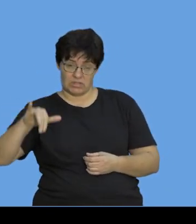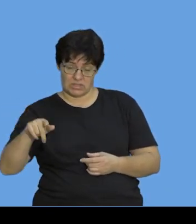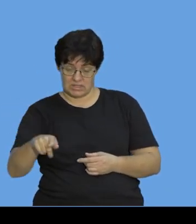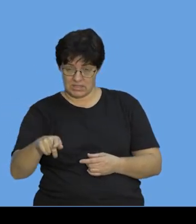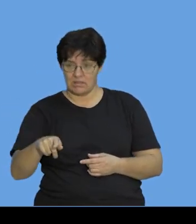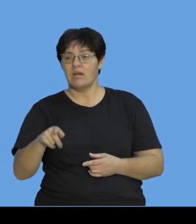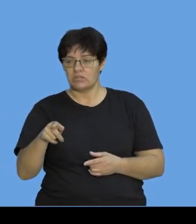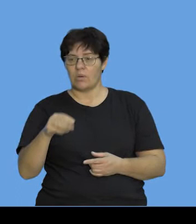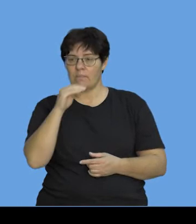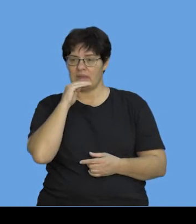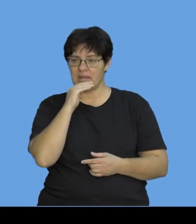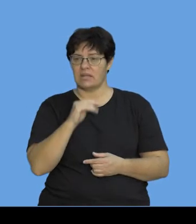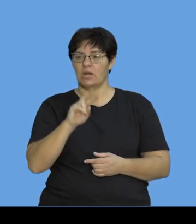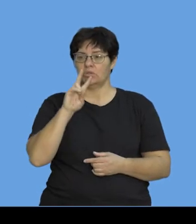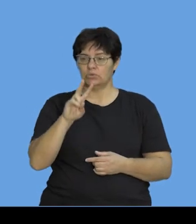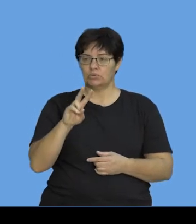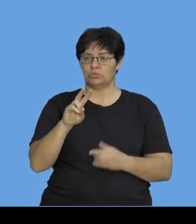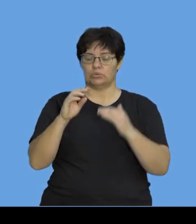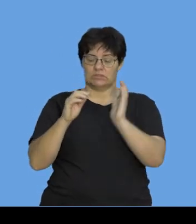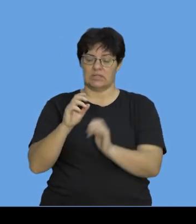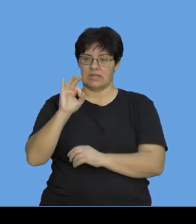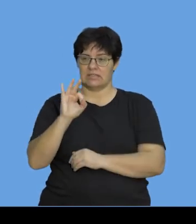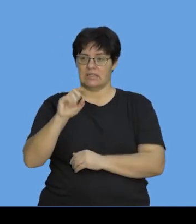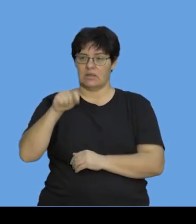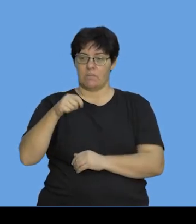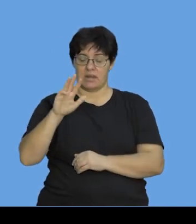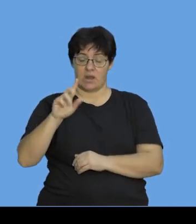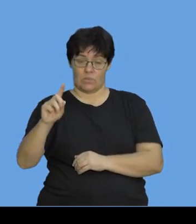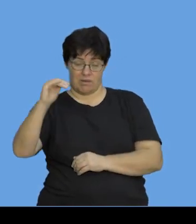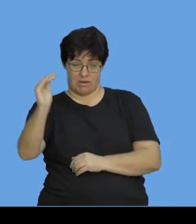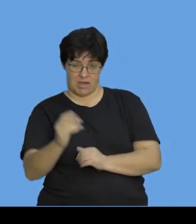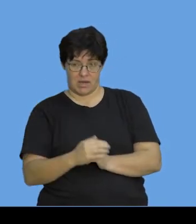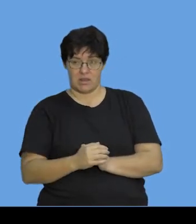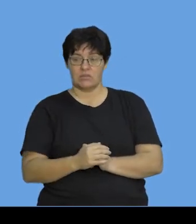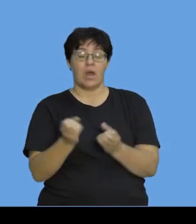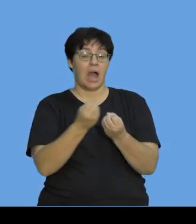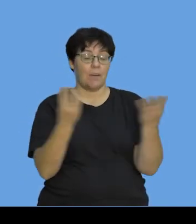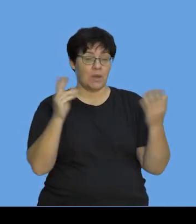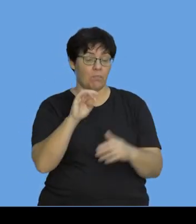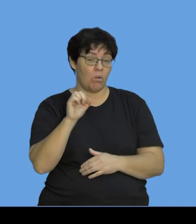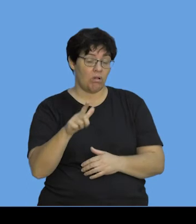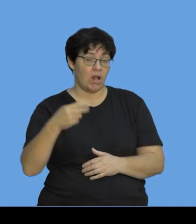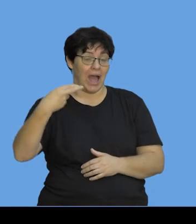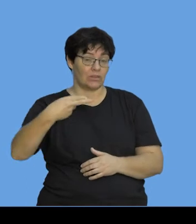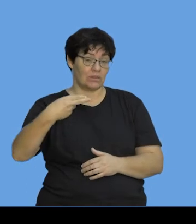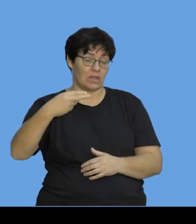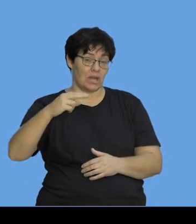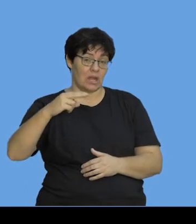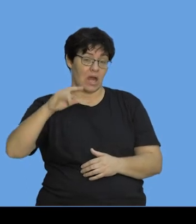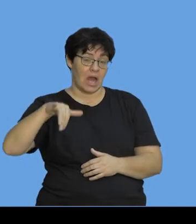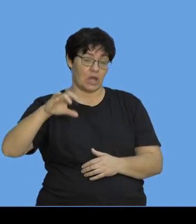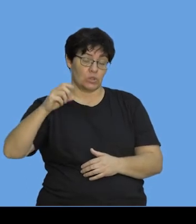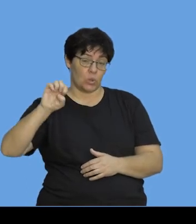by 3,91, right? So the number of moles of hydrogen gas, okay, according to